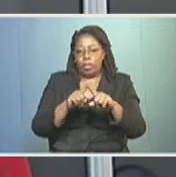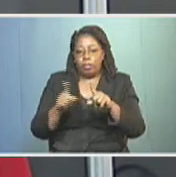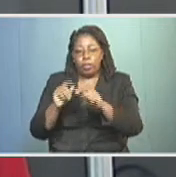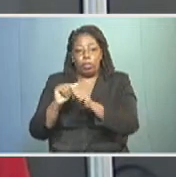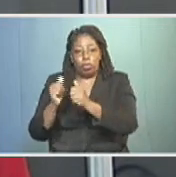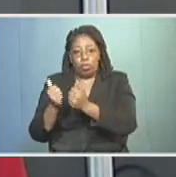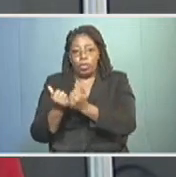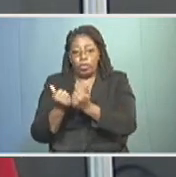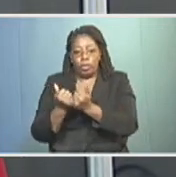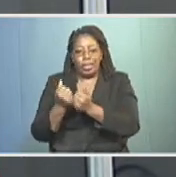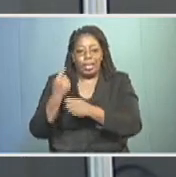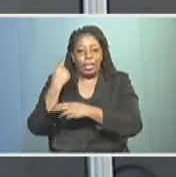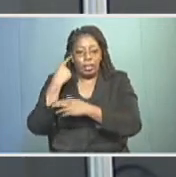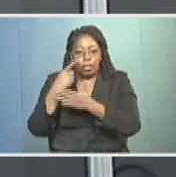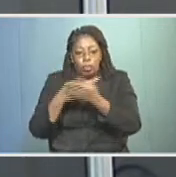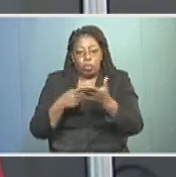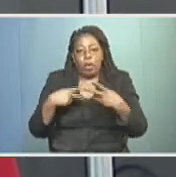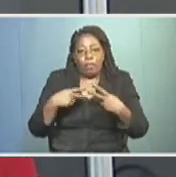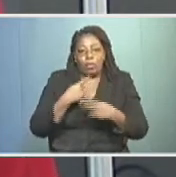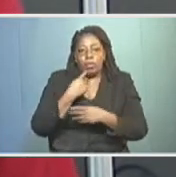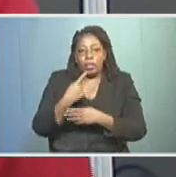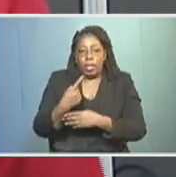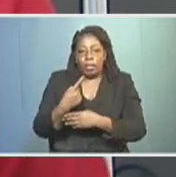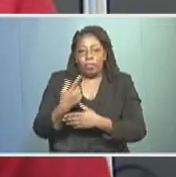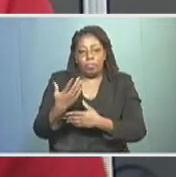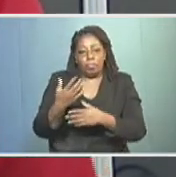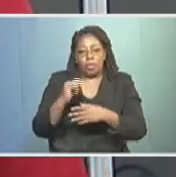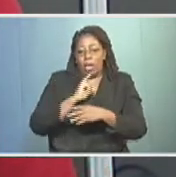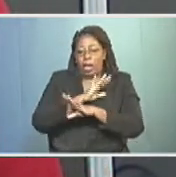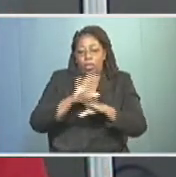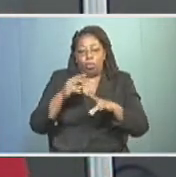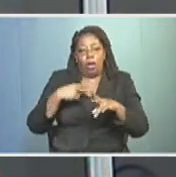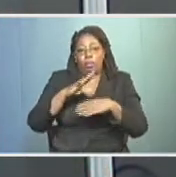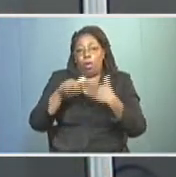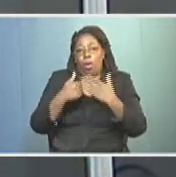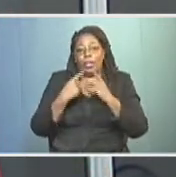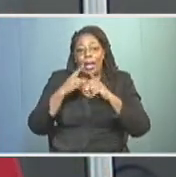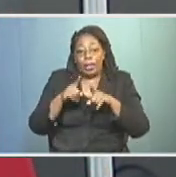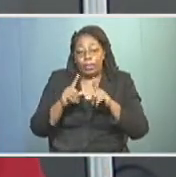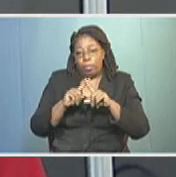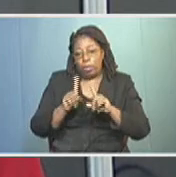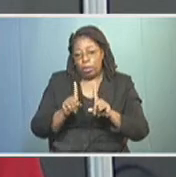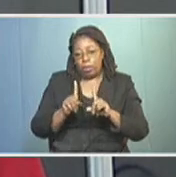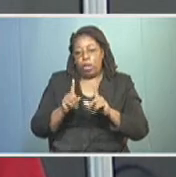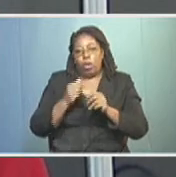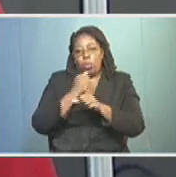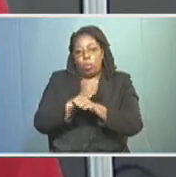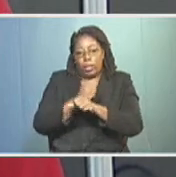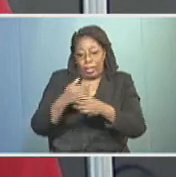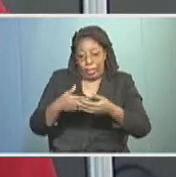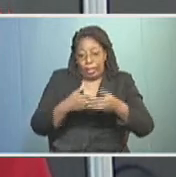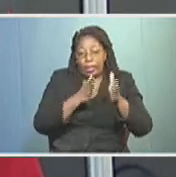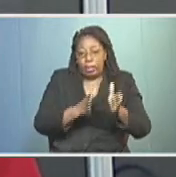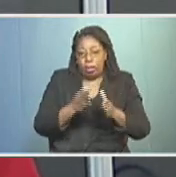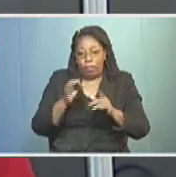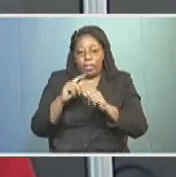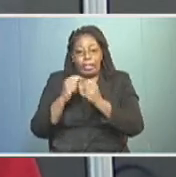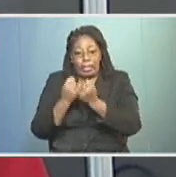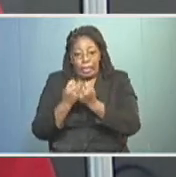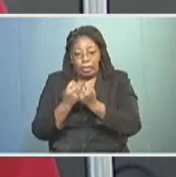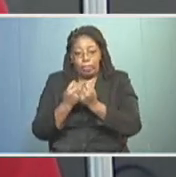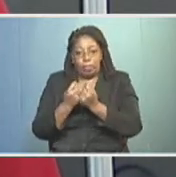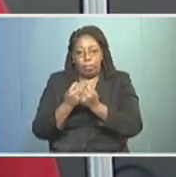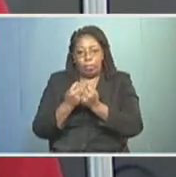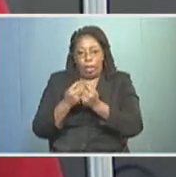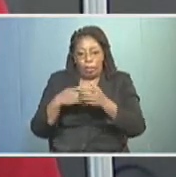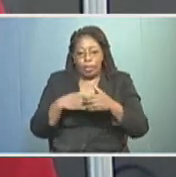associations listen to what they have to say. I don't have all of the answers. Working as the leader of a team, of a very good team, a team that can win